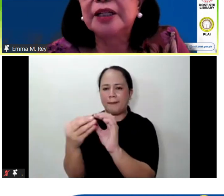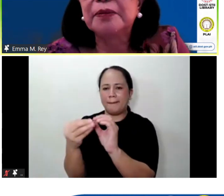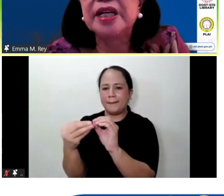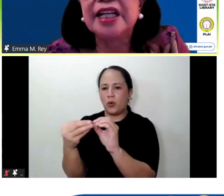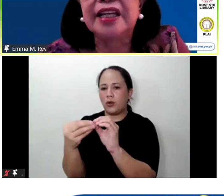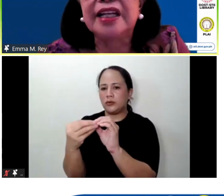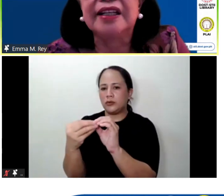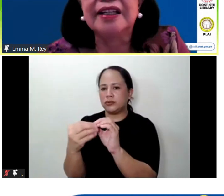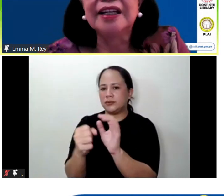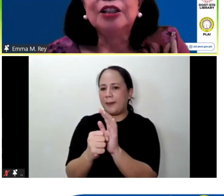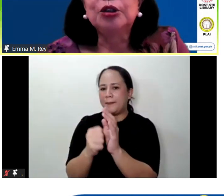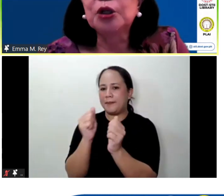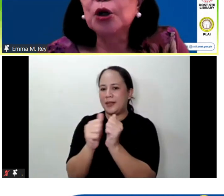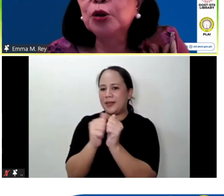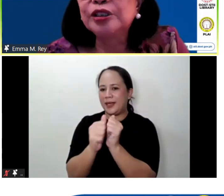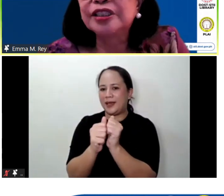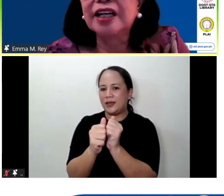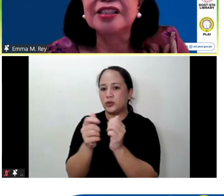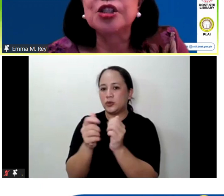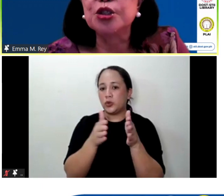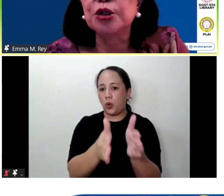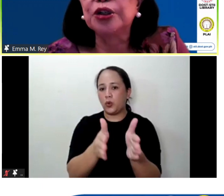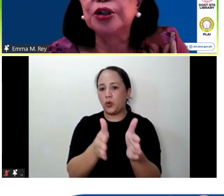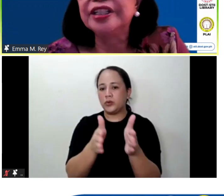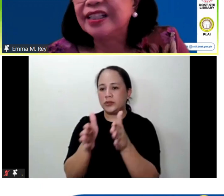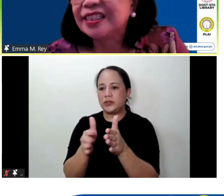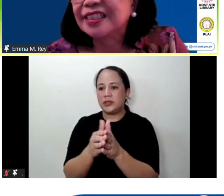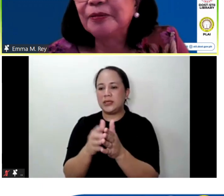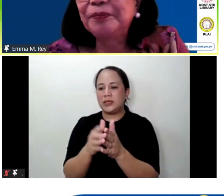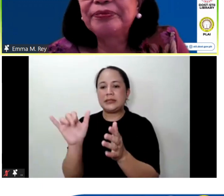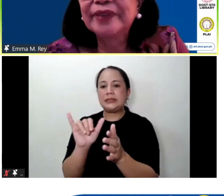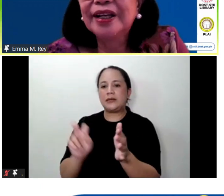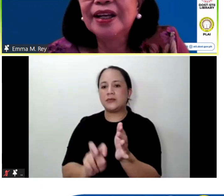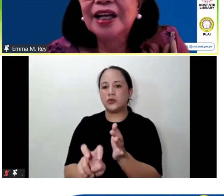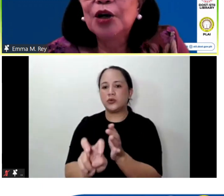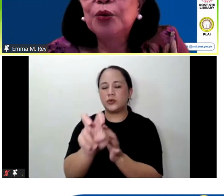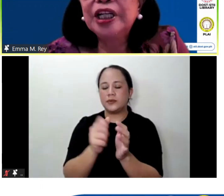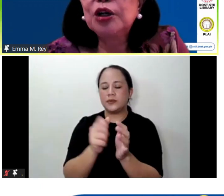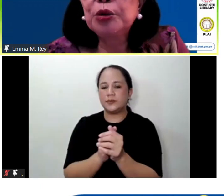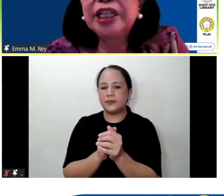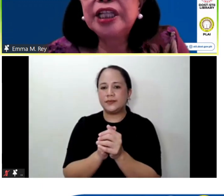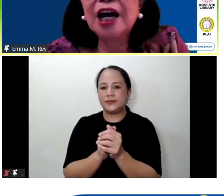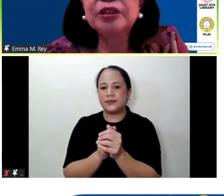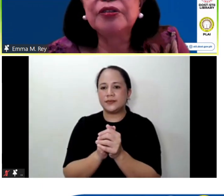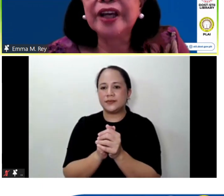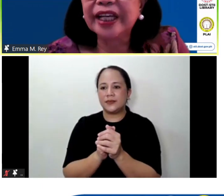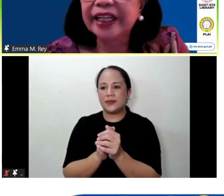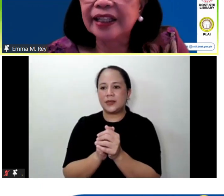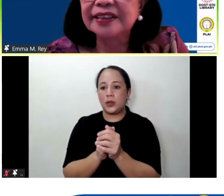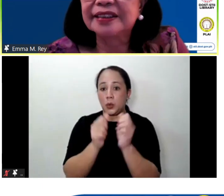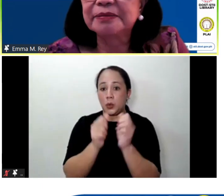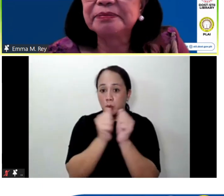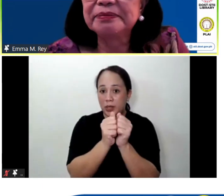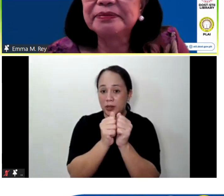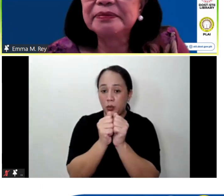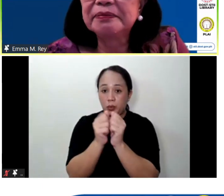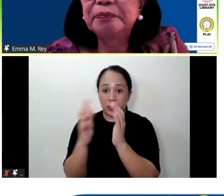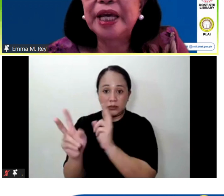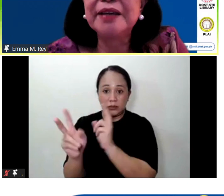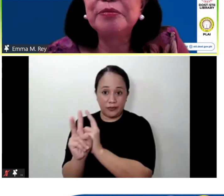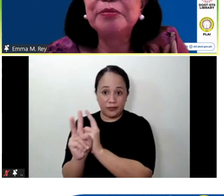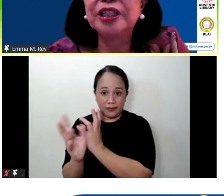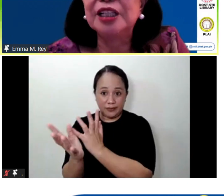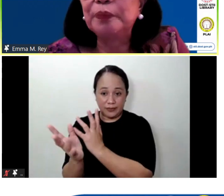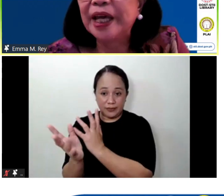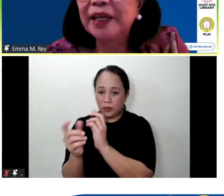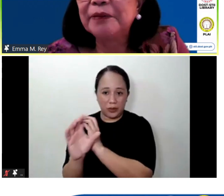symbolic meaning to roads as journeys. With or without the vehicles,